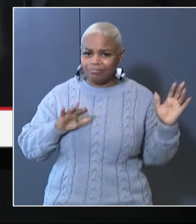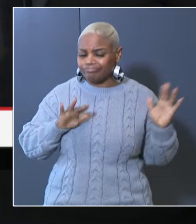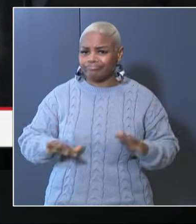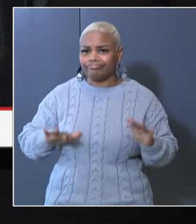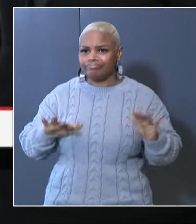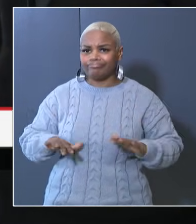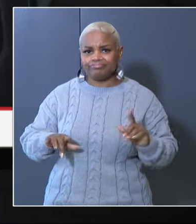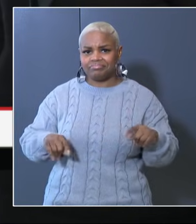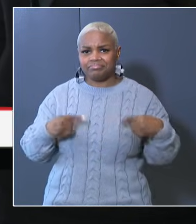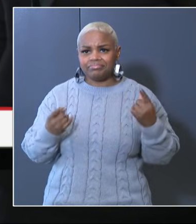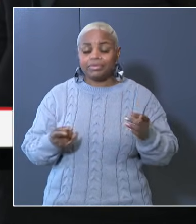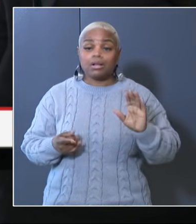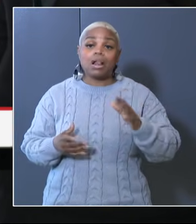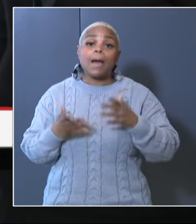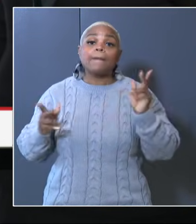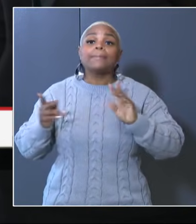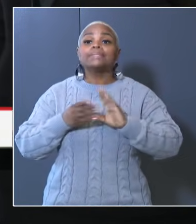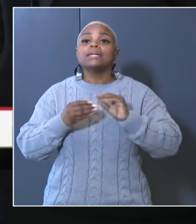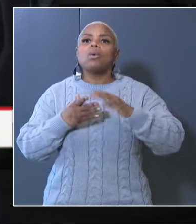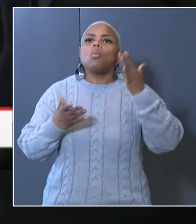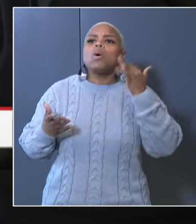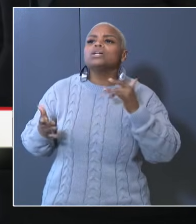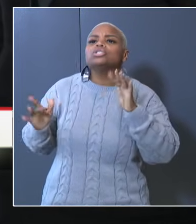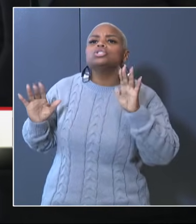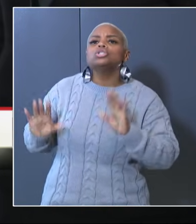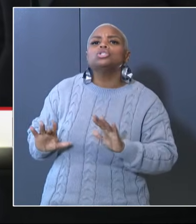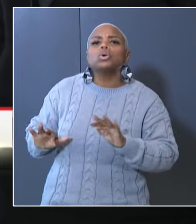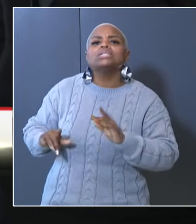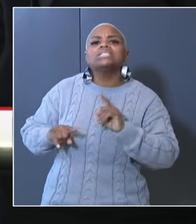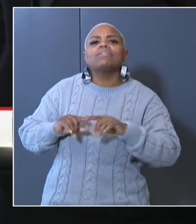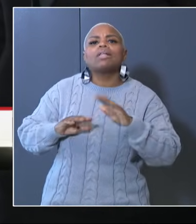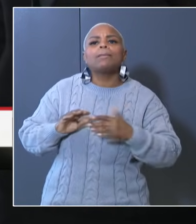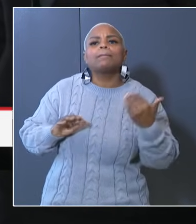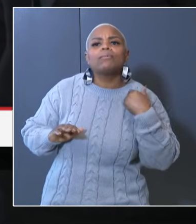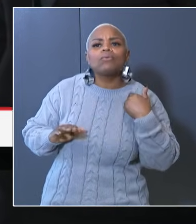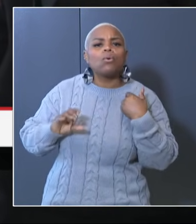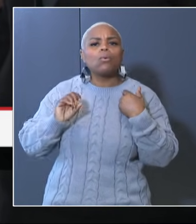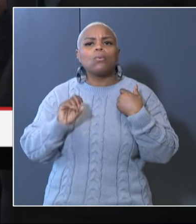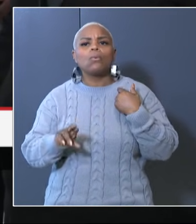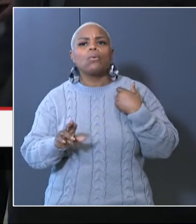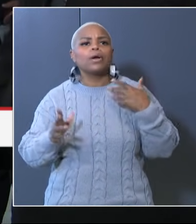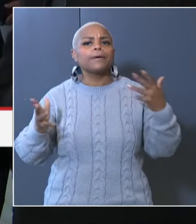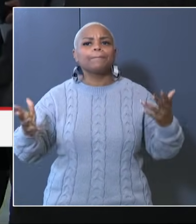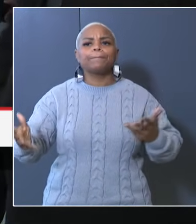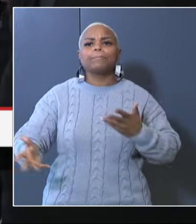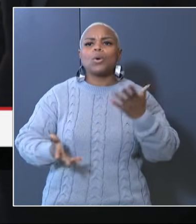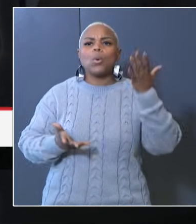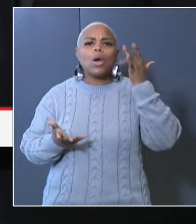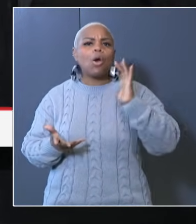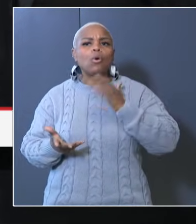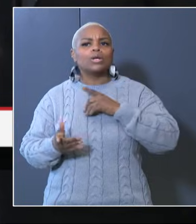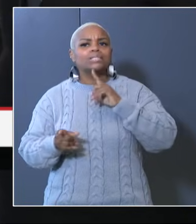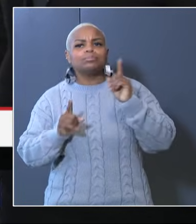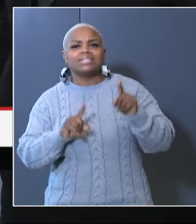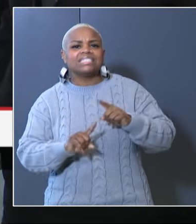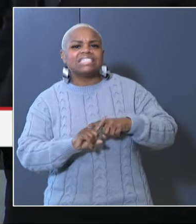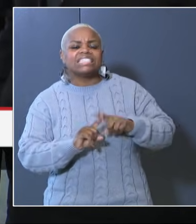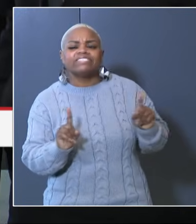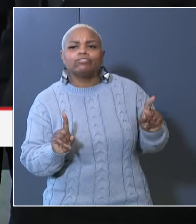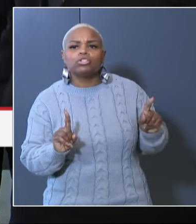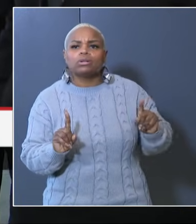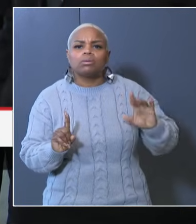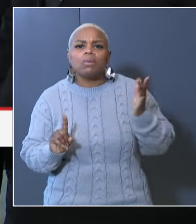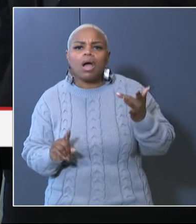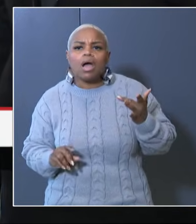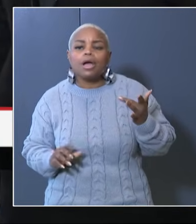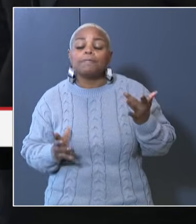about why this type of snow is different, and why our response to it is also different. But I